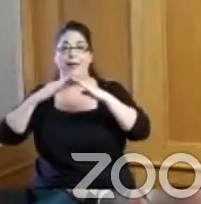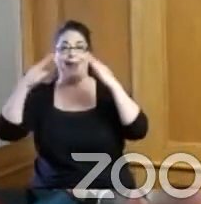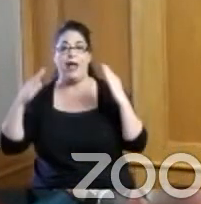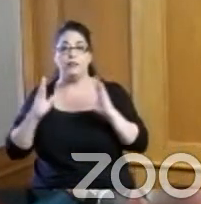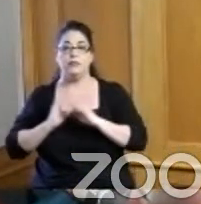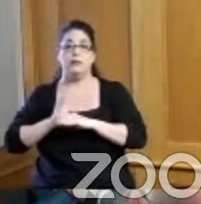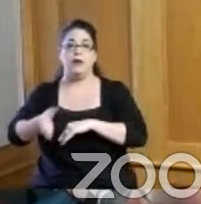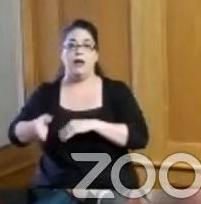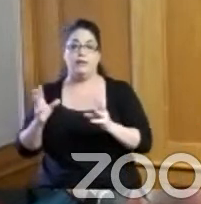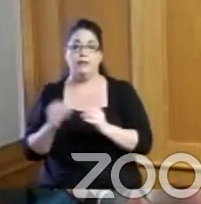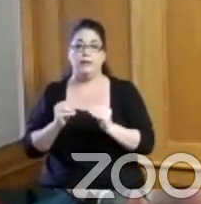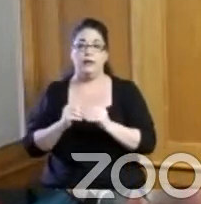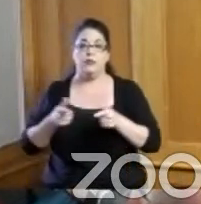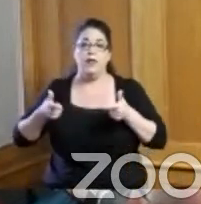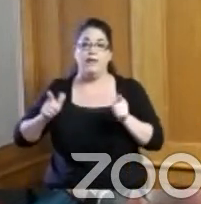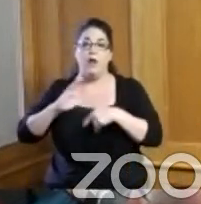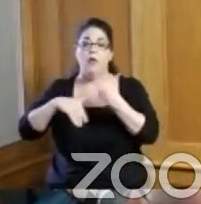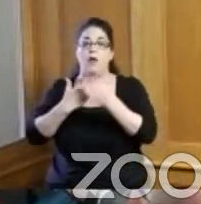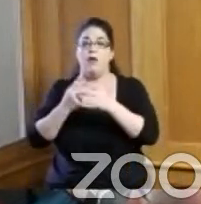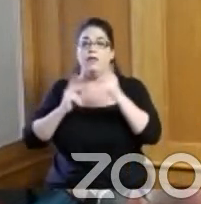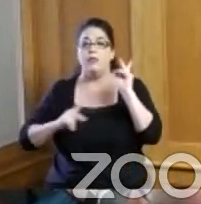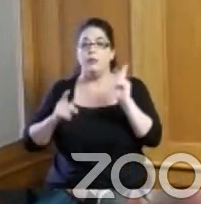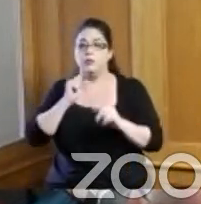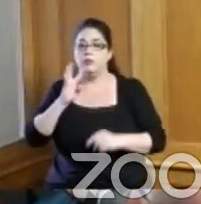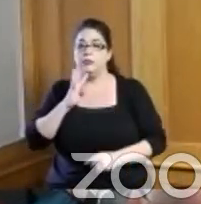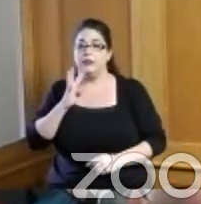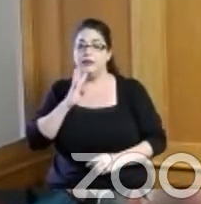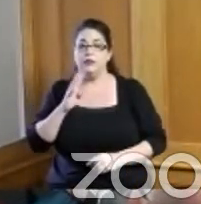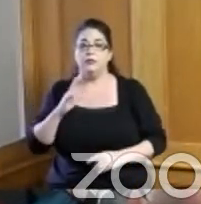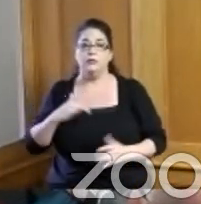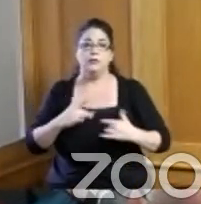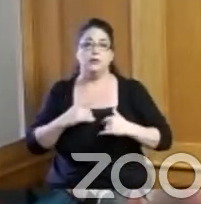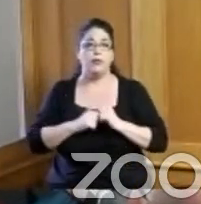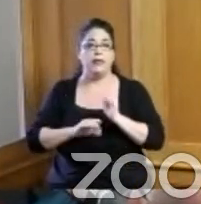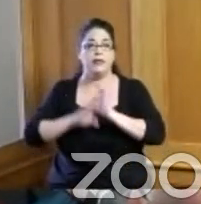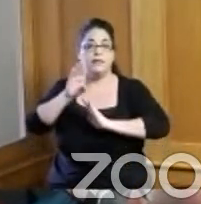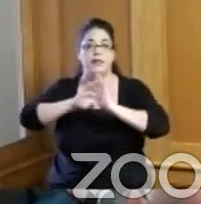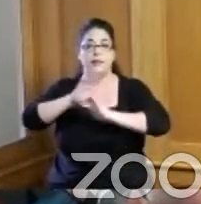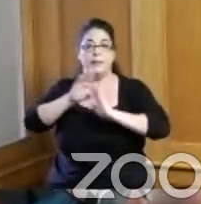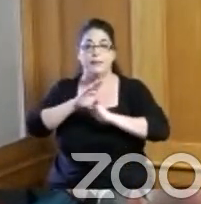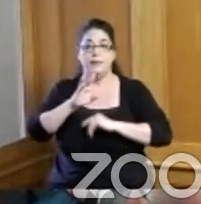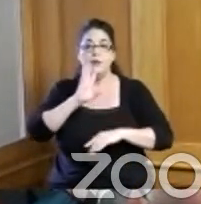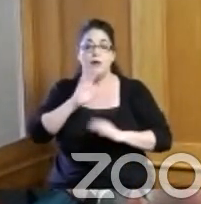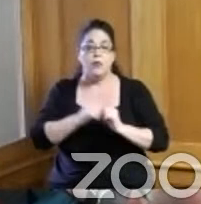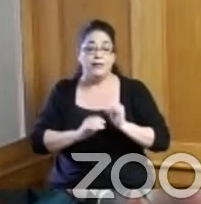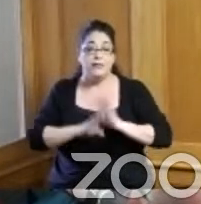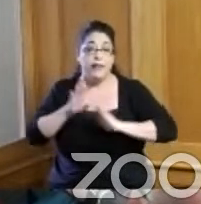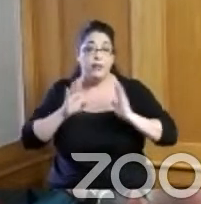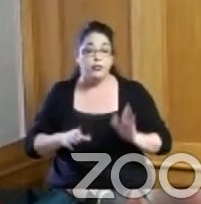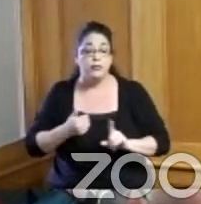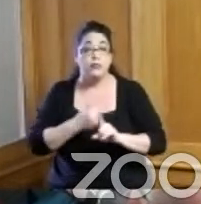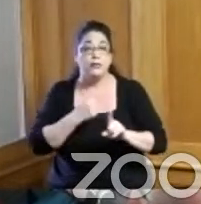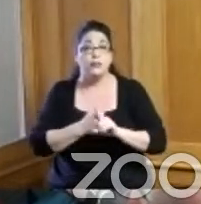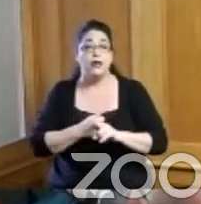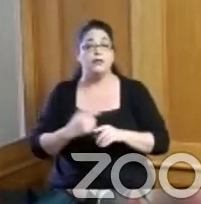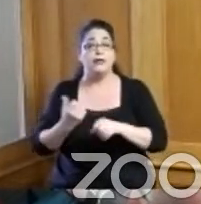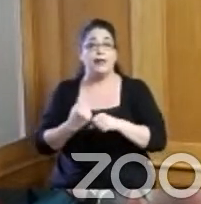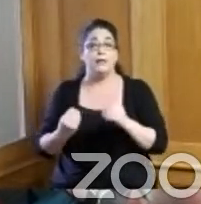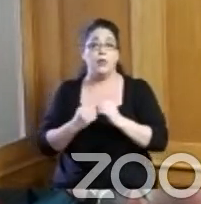to allow for all the residents that spoke and that were concerned with the development to come in and talk to the developer and get more